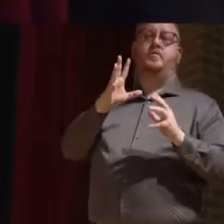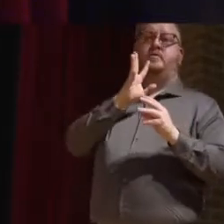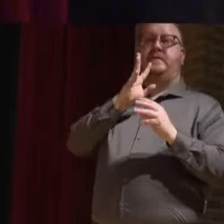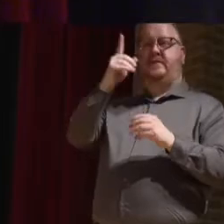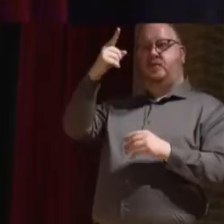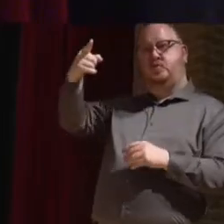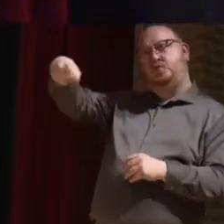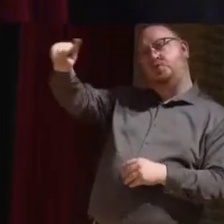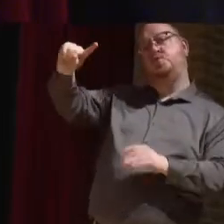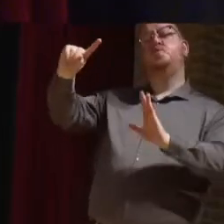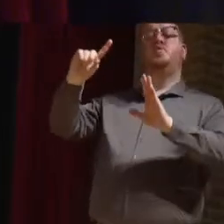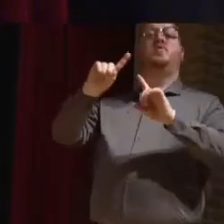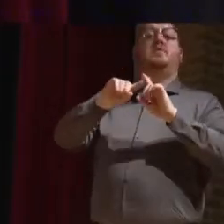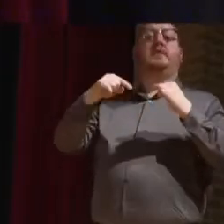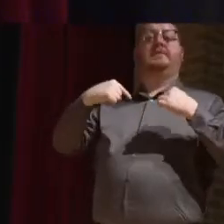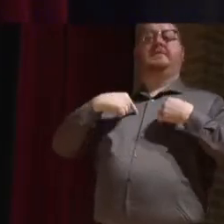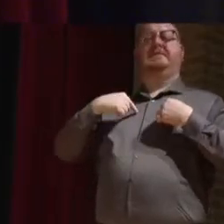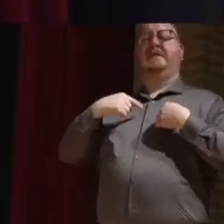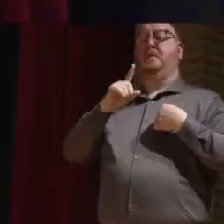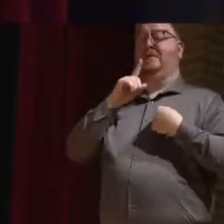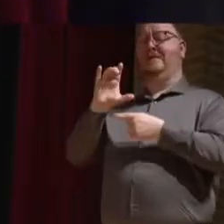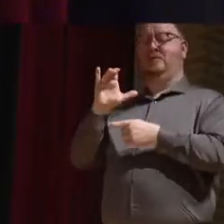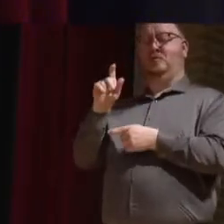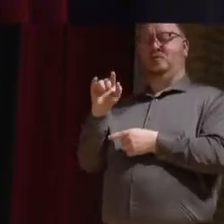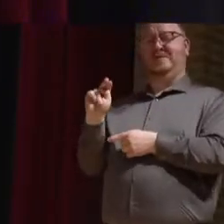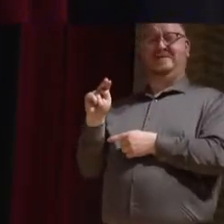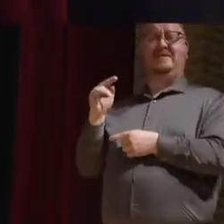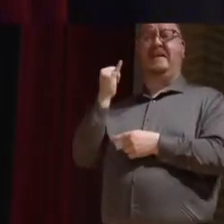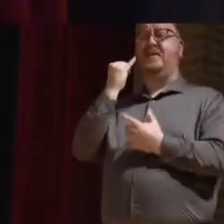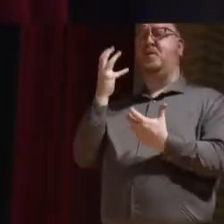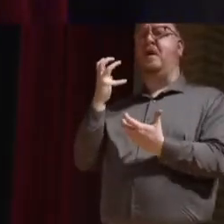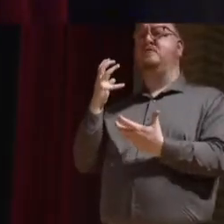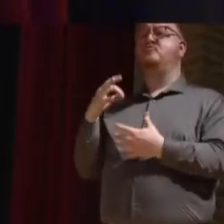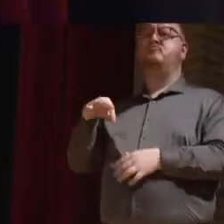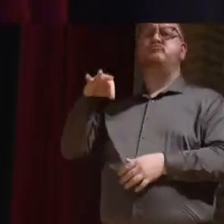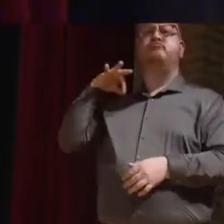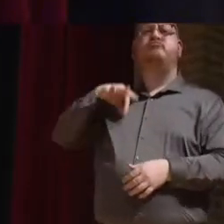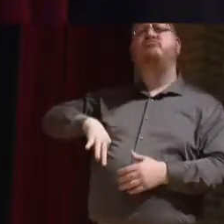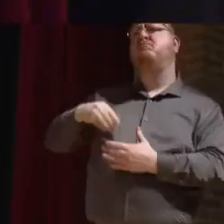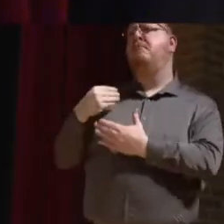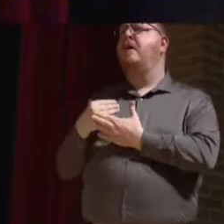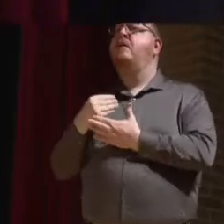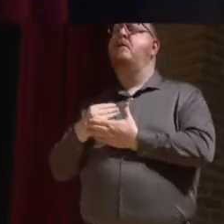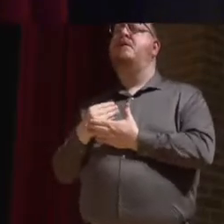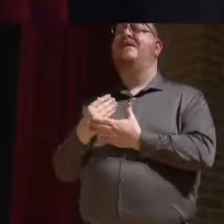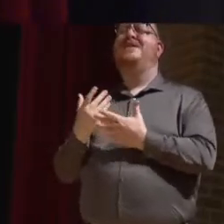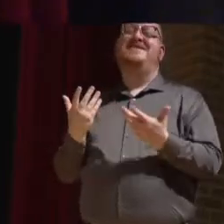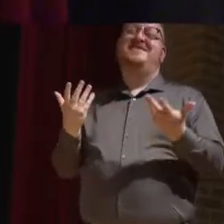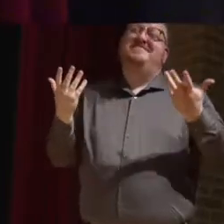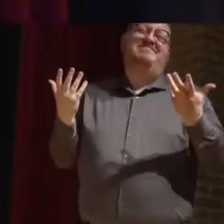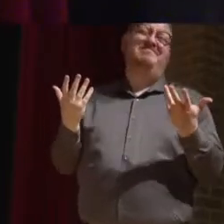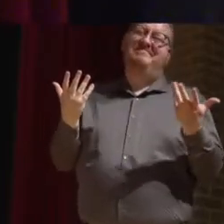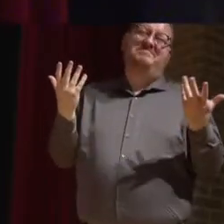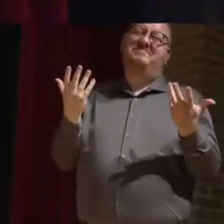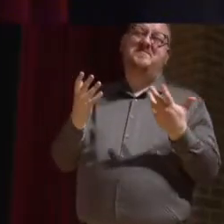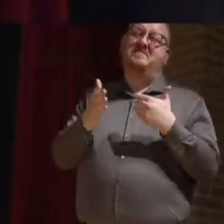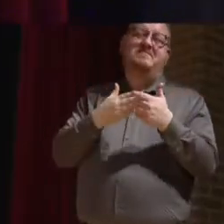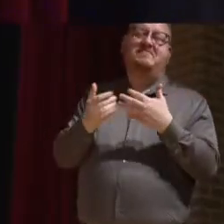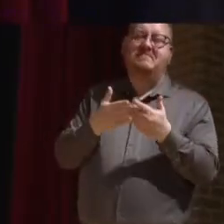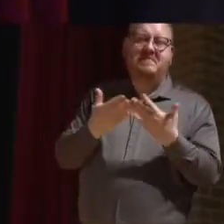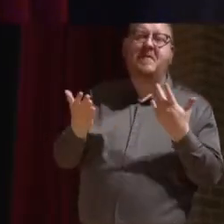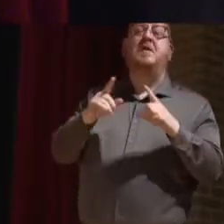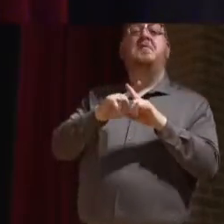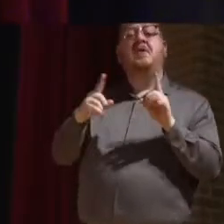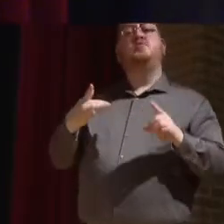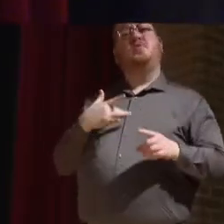not super concerned about him making money at this point. It's having the opportunity to have a sense of purpose. So, like people